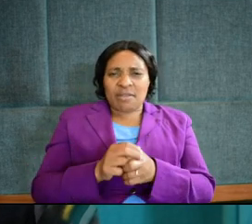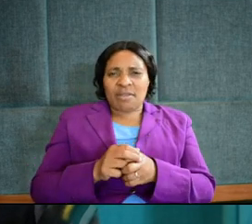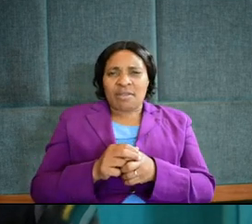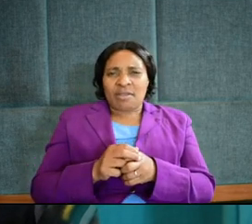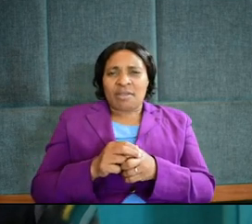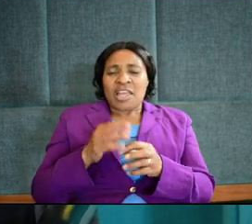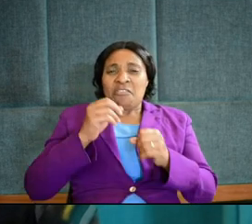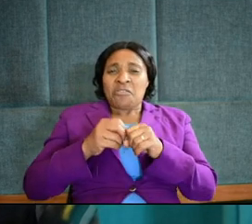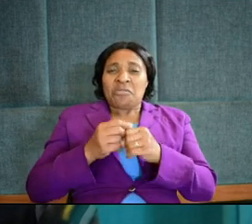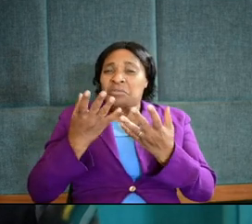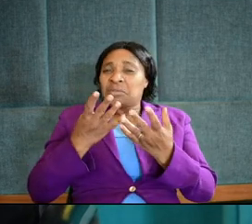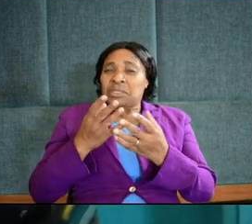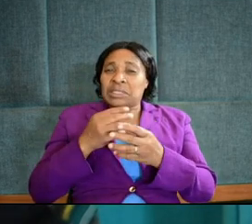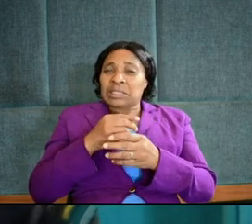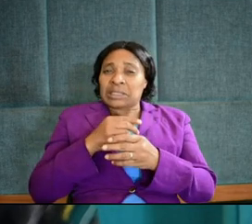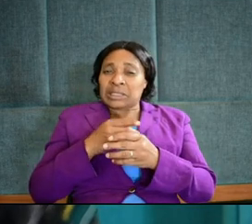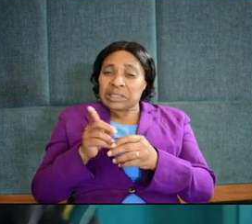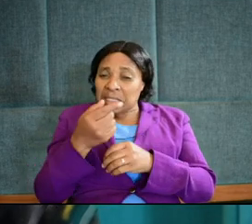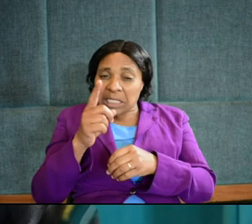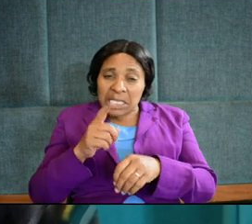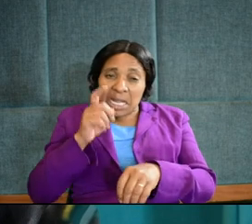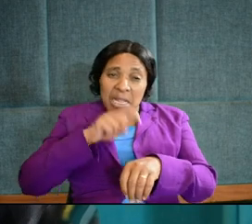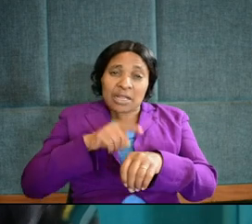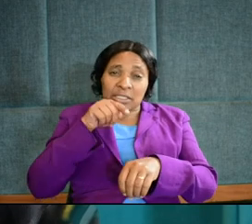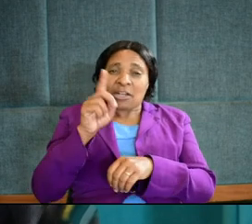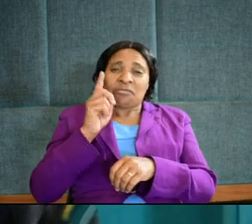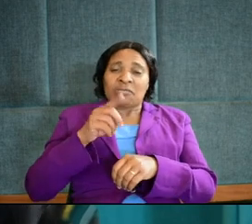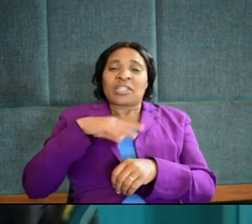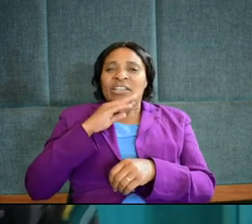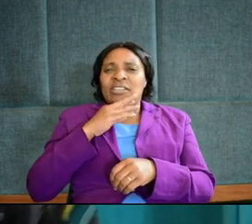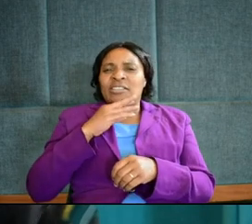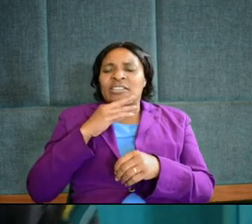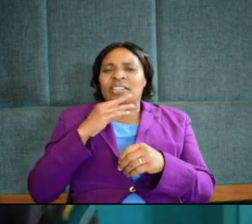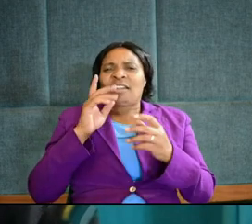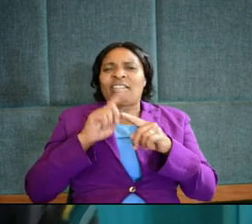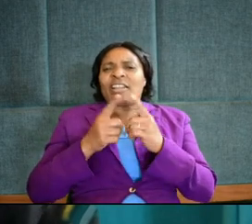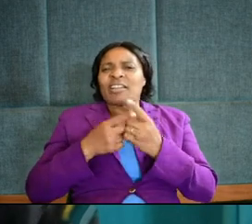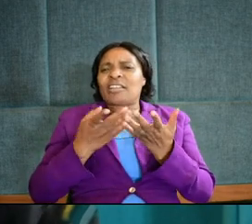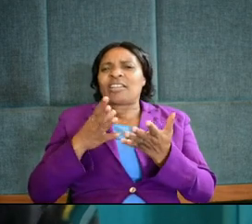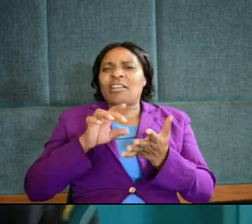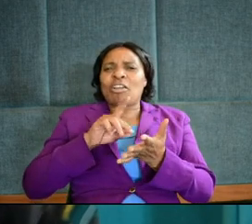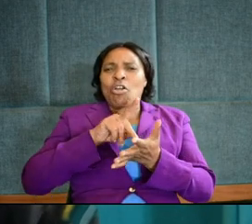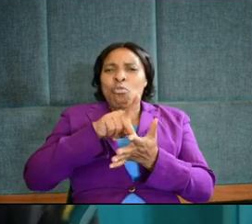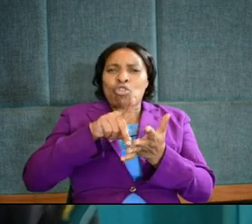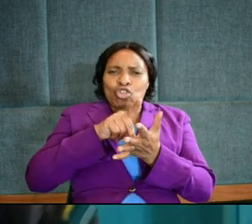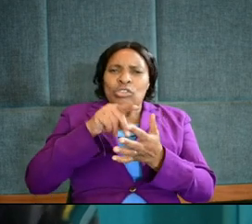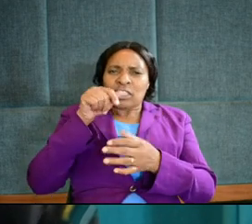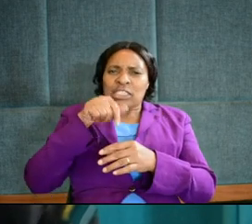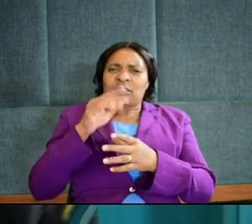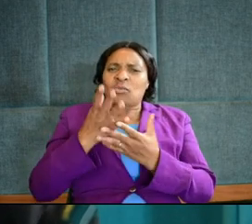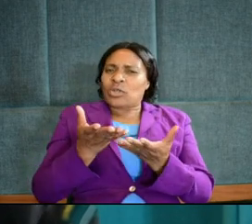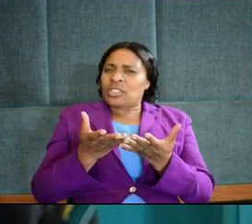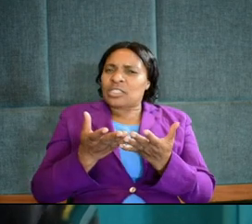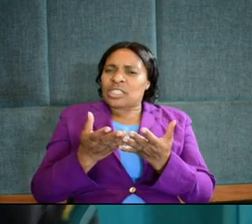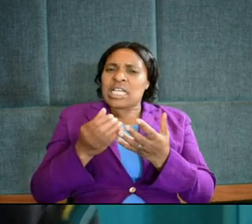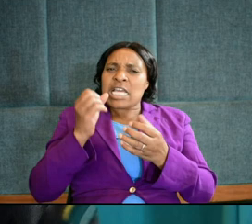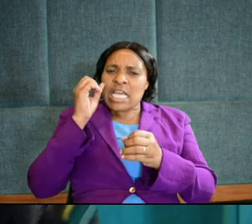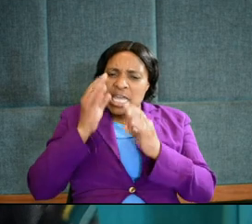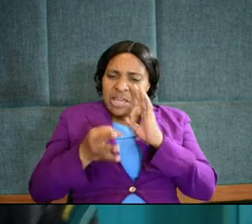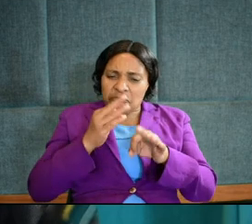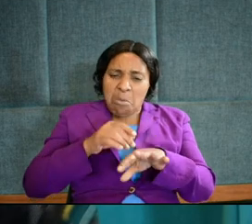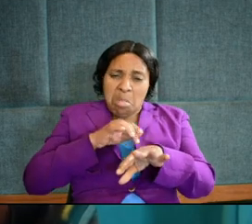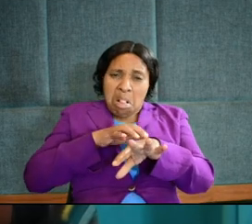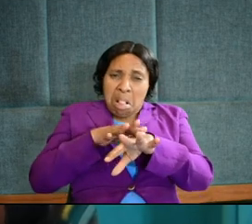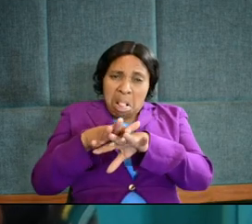it dies. Why? Because the venom is only in its teeth and not in the bloodstream. So it puts it into its bloodstream, it